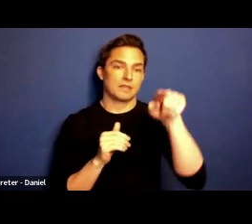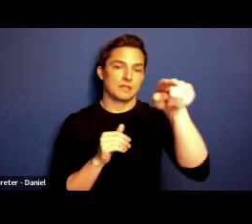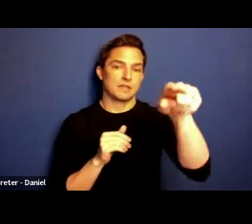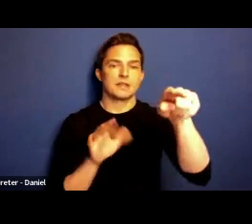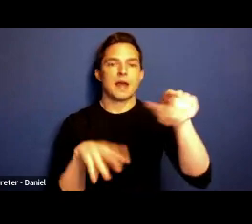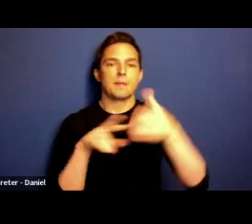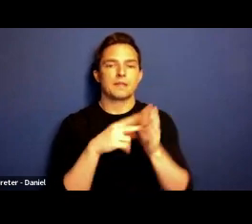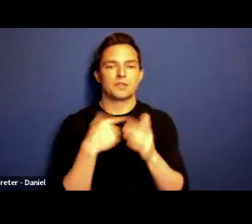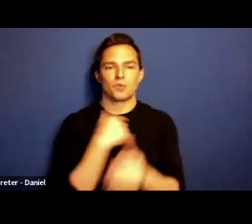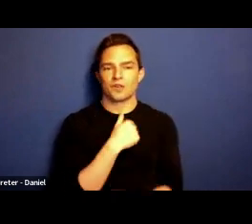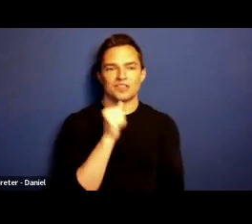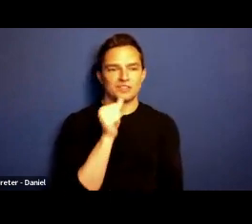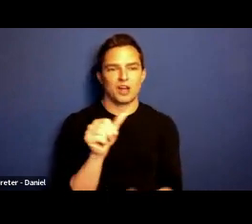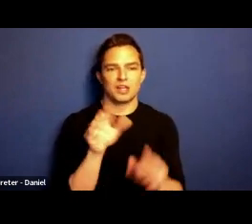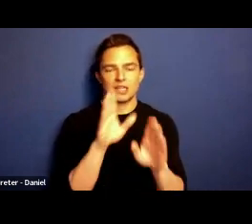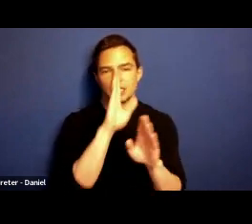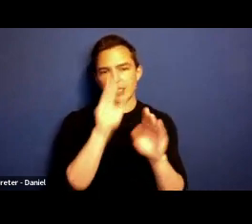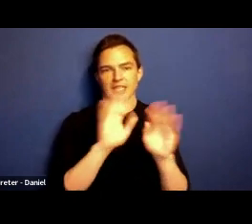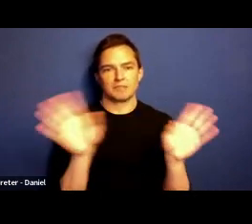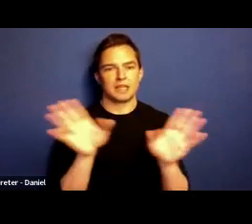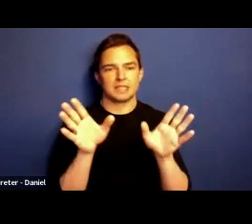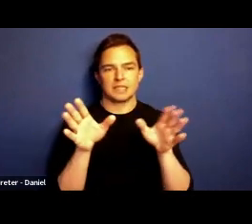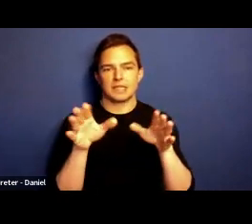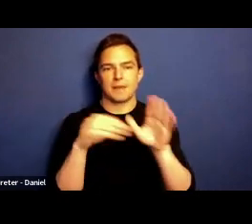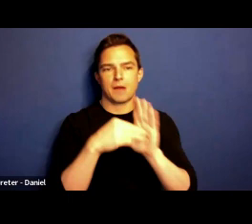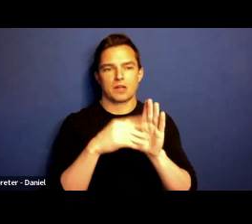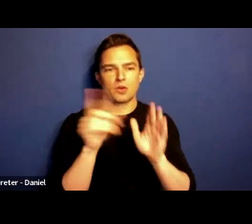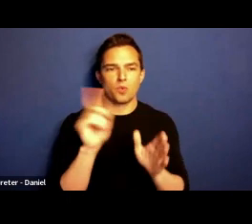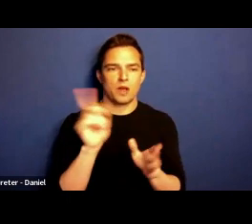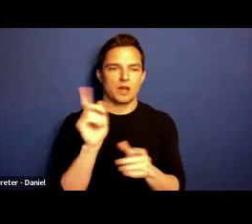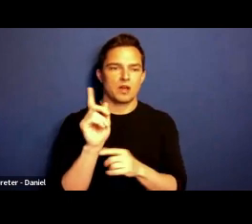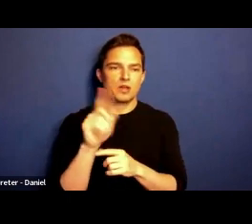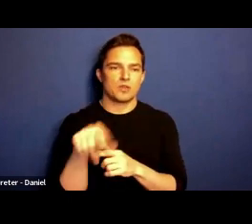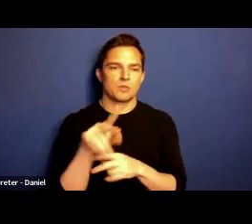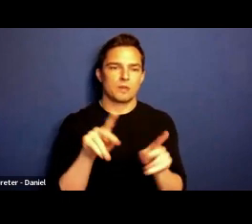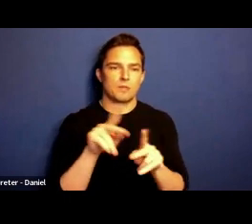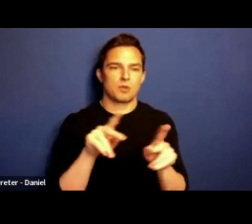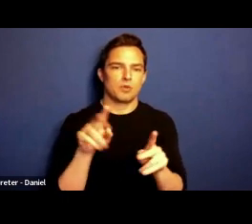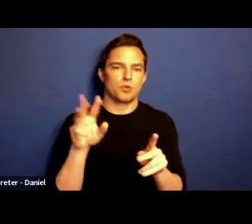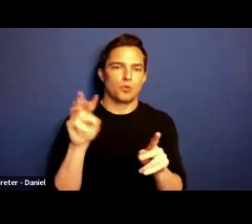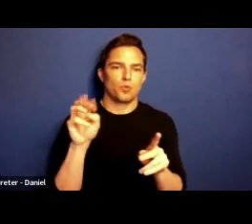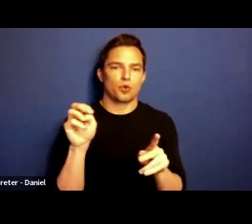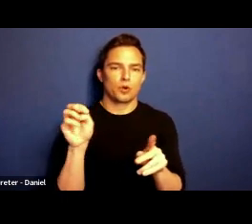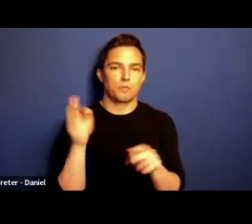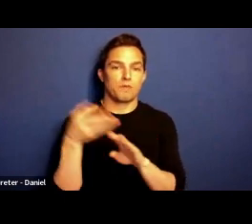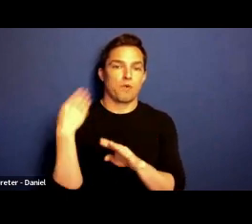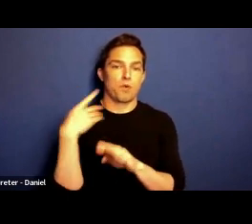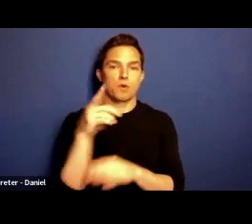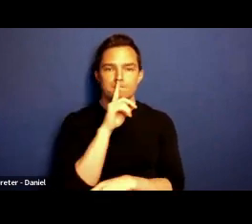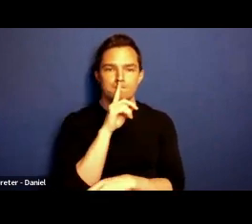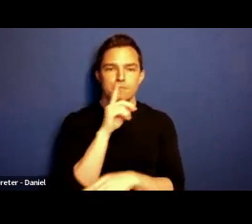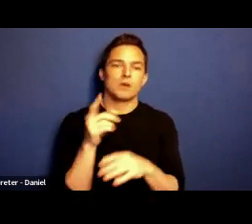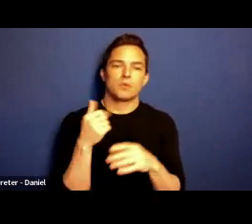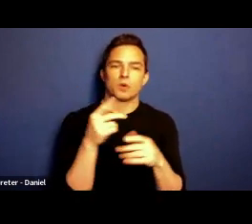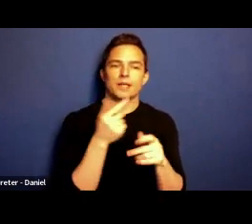we are not explicitly modeling where those people were before. We are keeping track of how